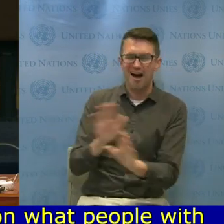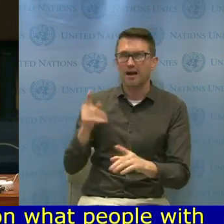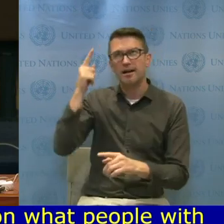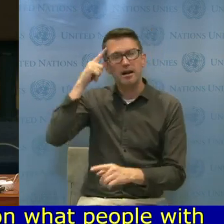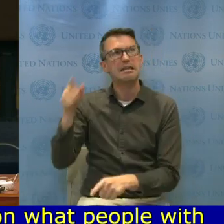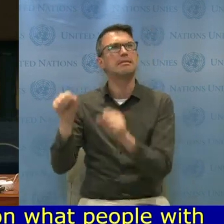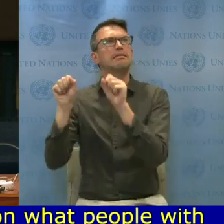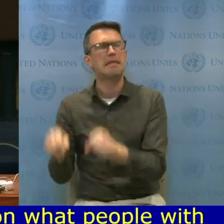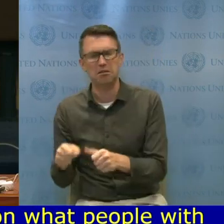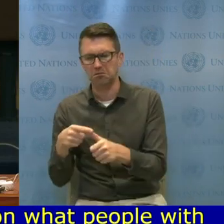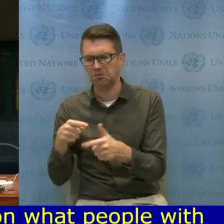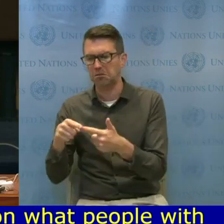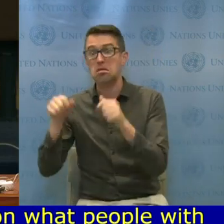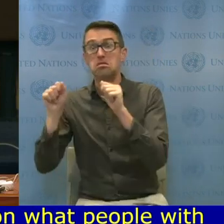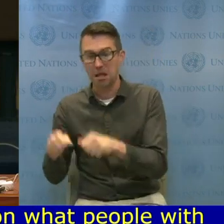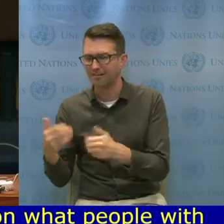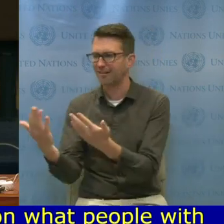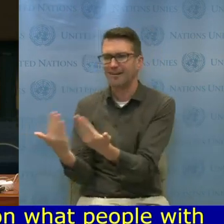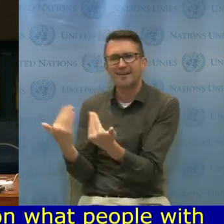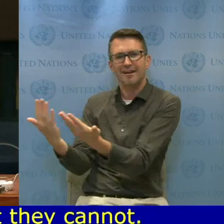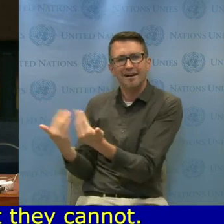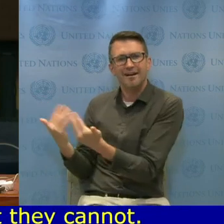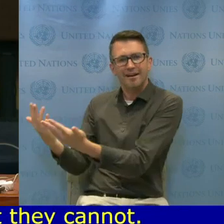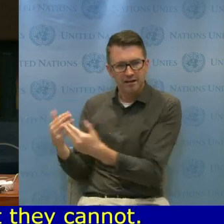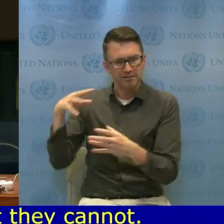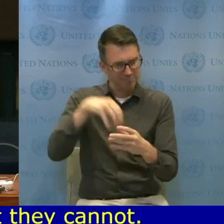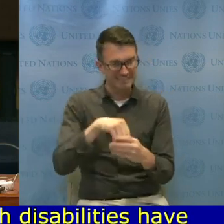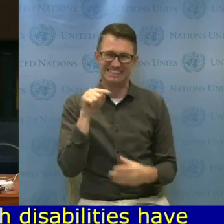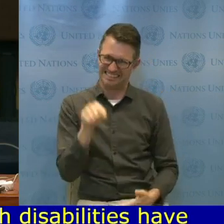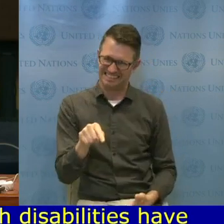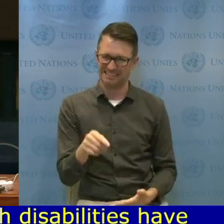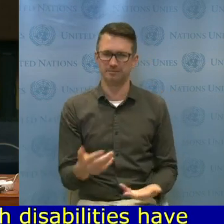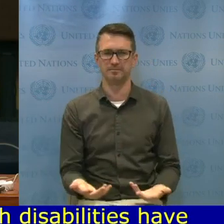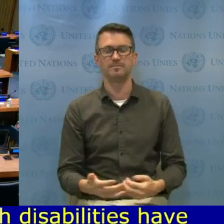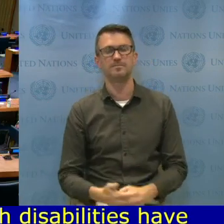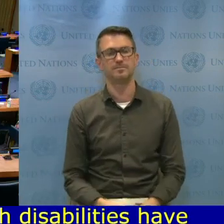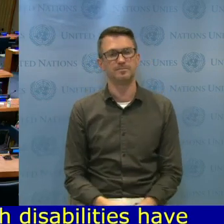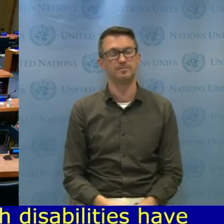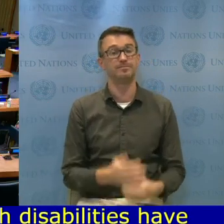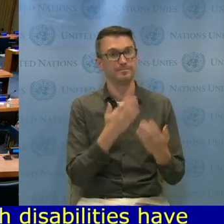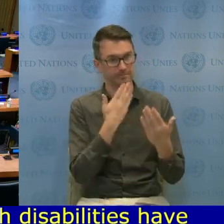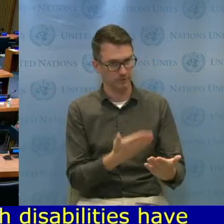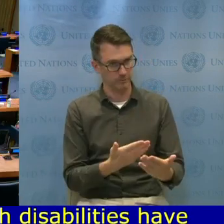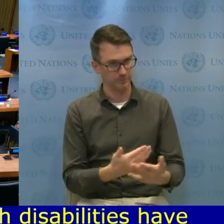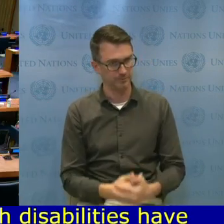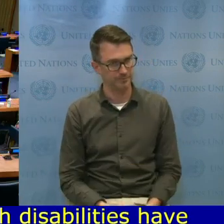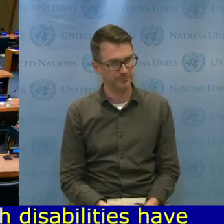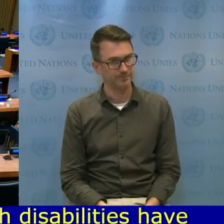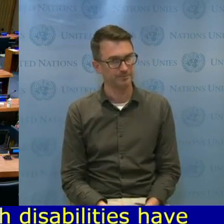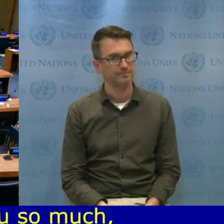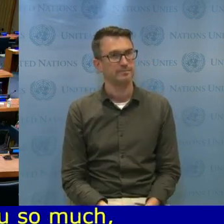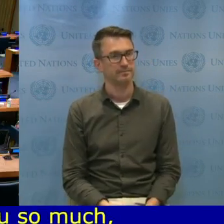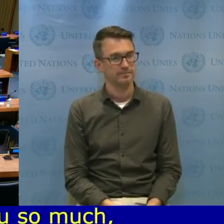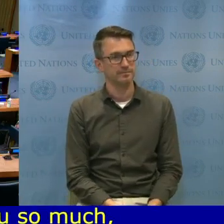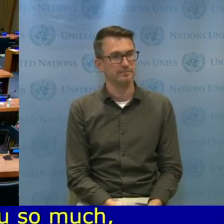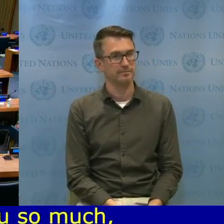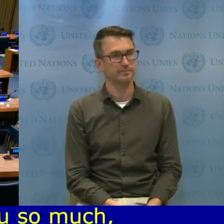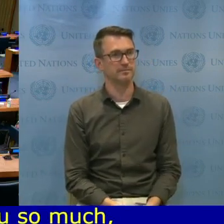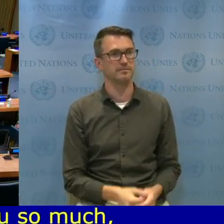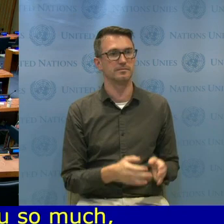considerations. Thank you. Thank you so much, Professor. Thank you. I would like to give the floor now to Anthony Dutin.